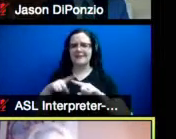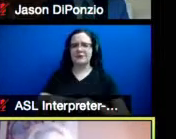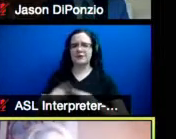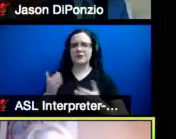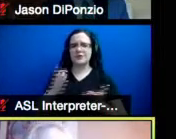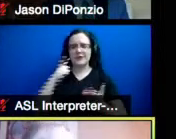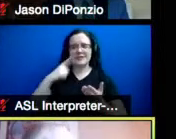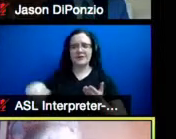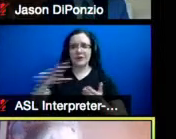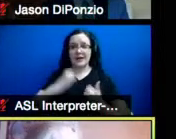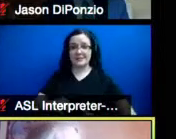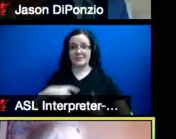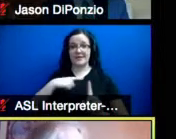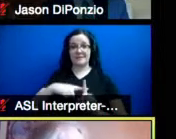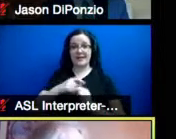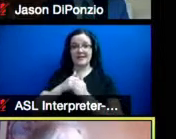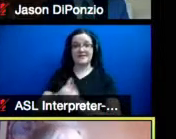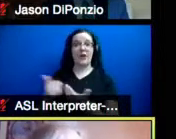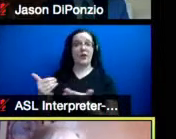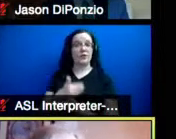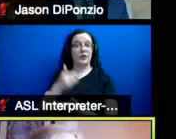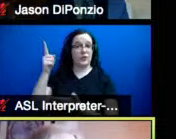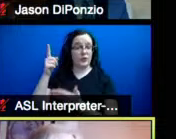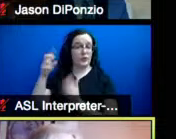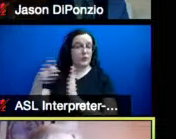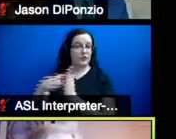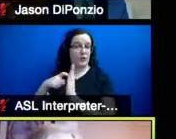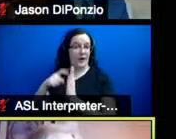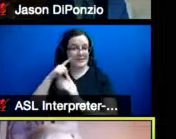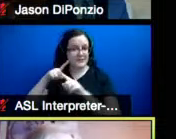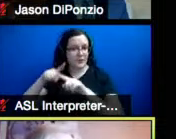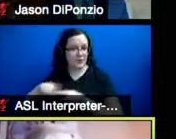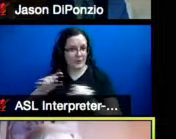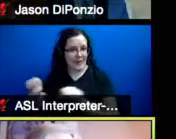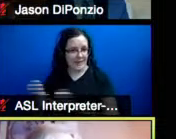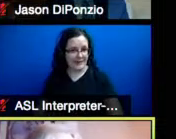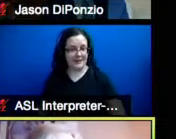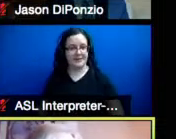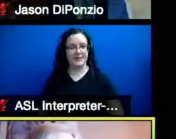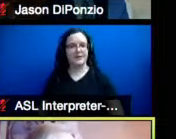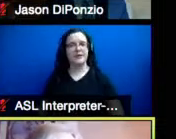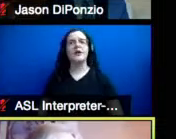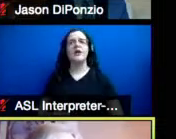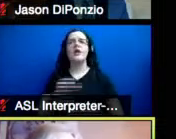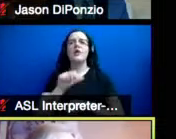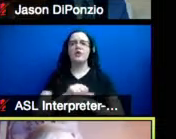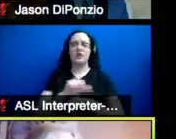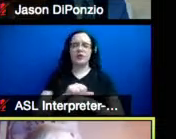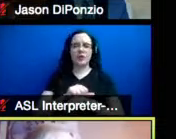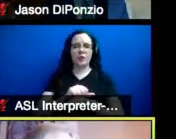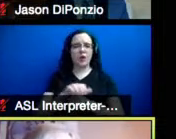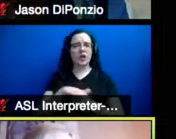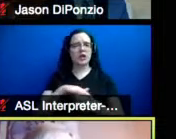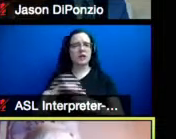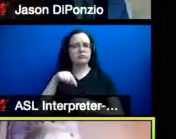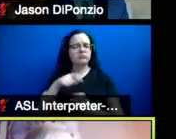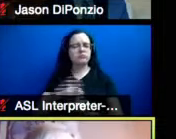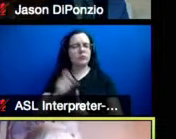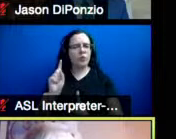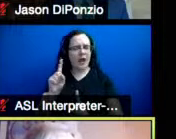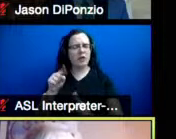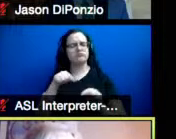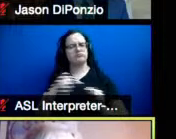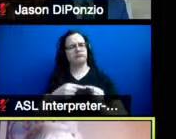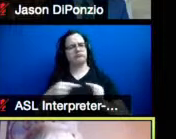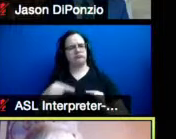with new reliability requirements. The scope of work, as mentioned, will replace approximately 1 mile of underground